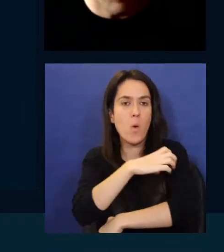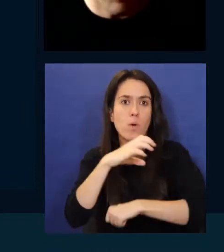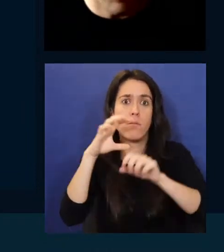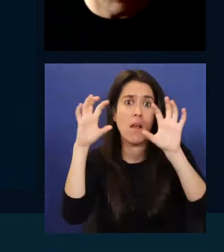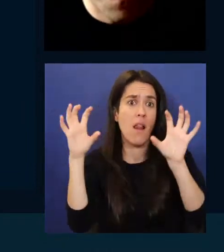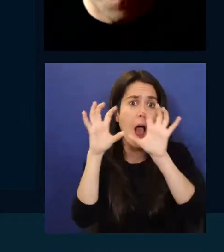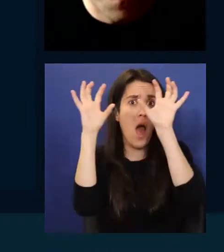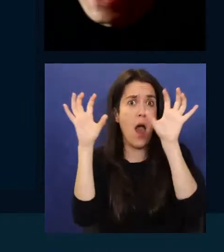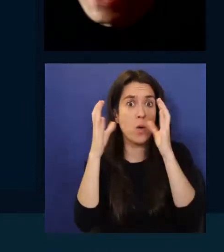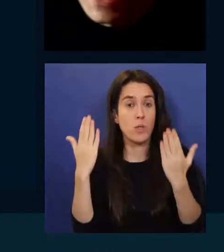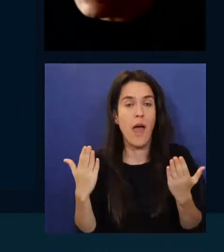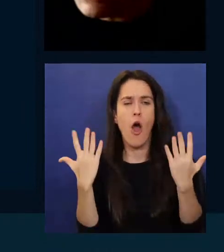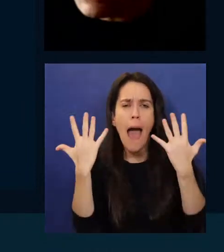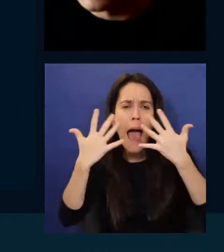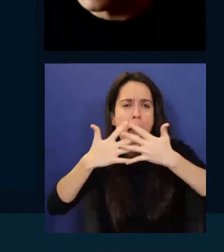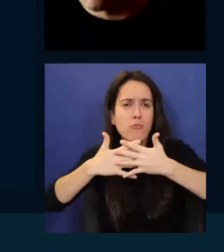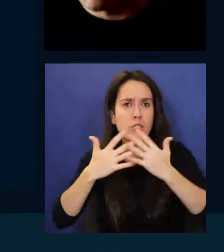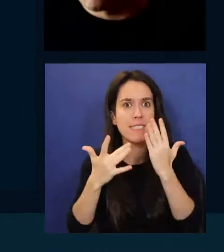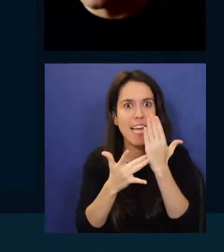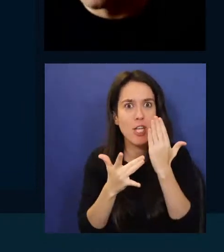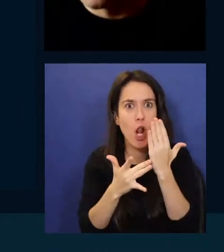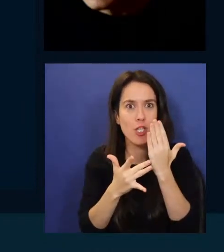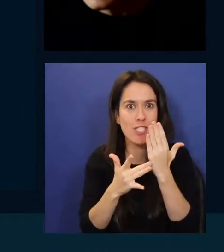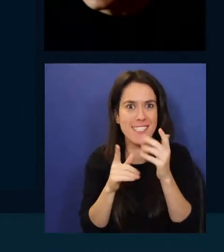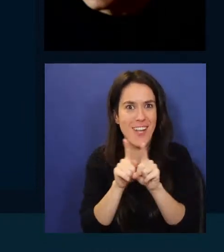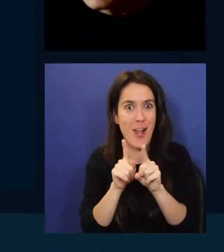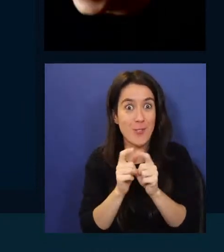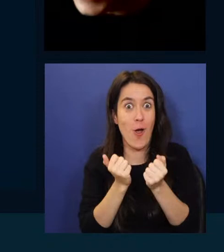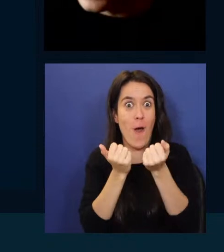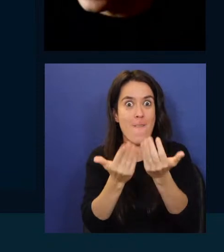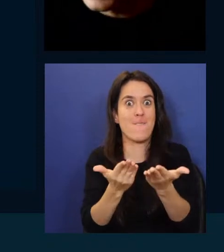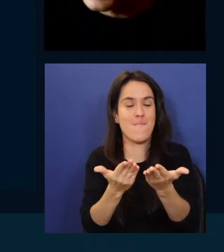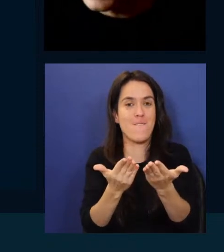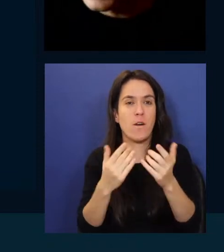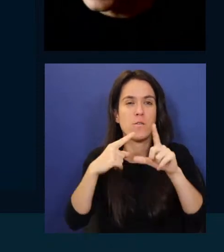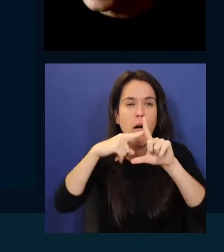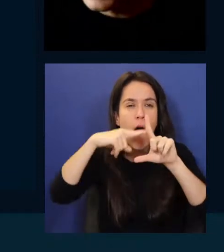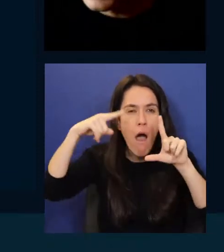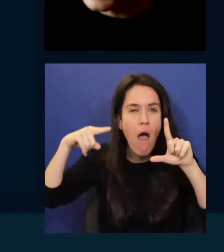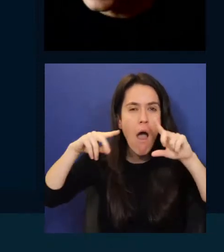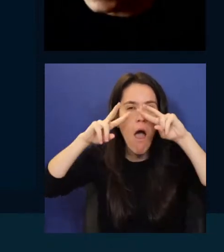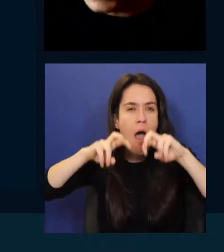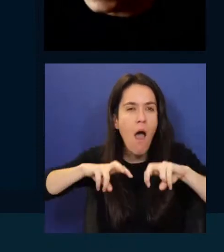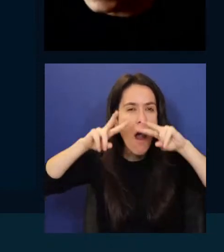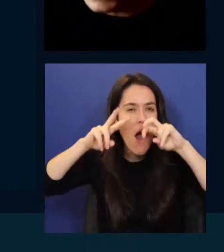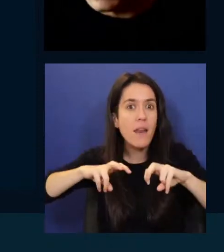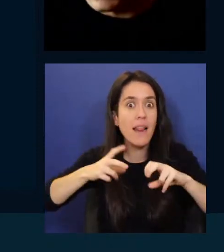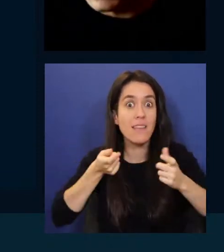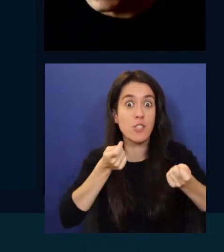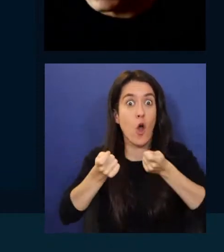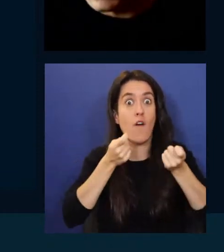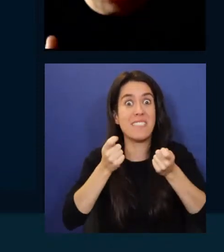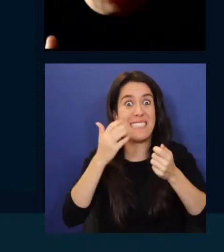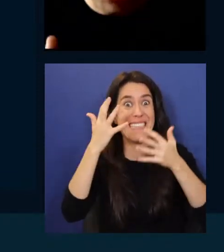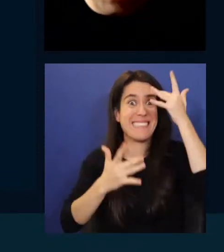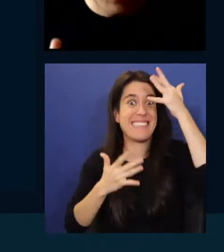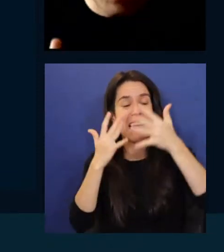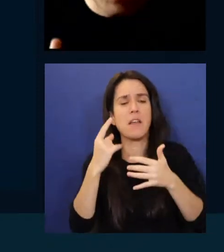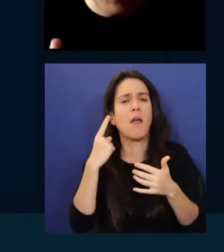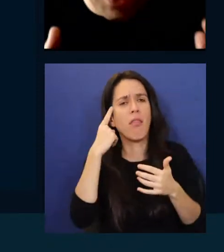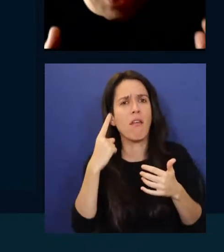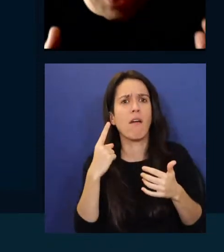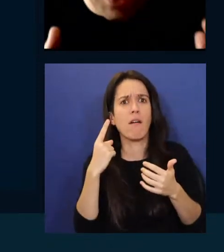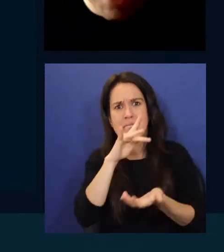the hybrid technologies offers, and analytics and governance of data, frankly, is going to be at the